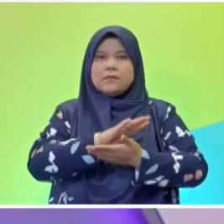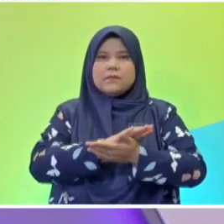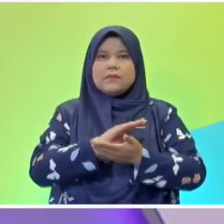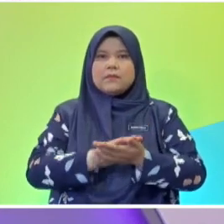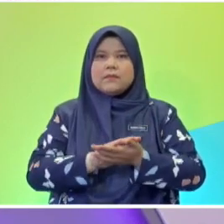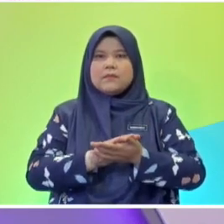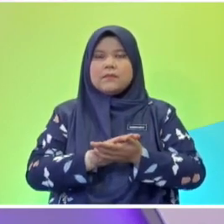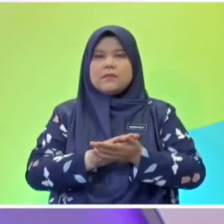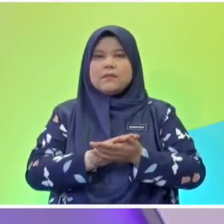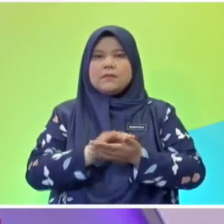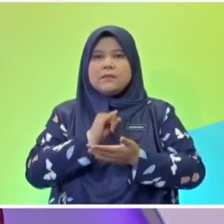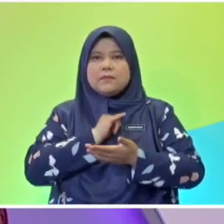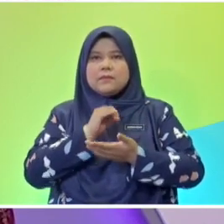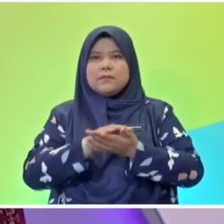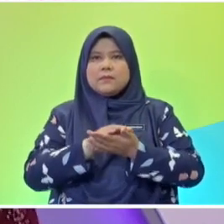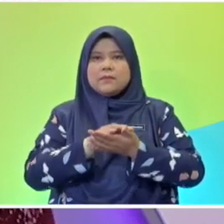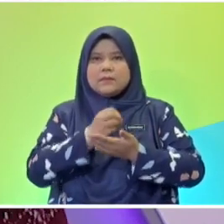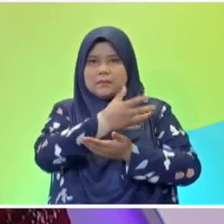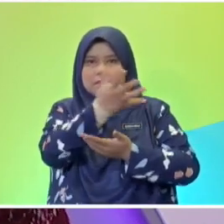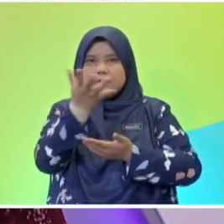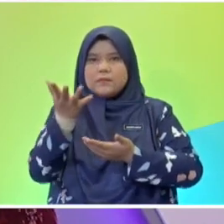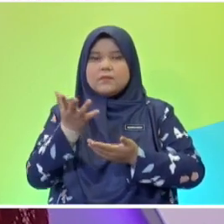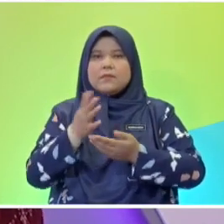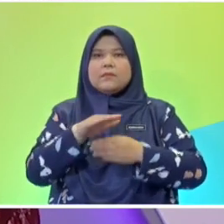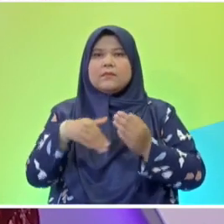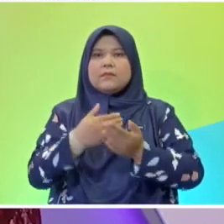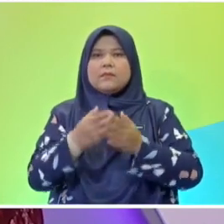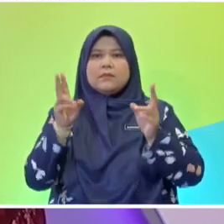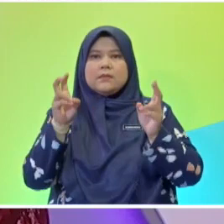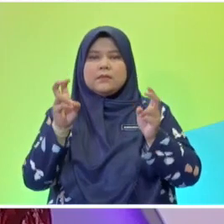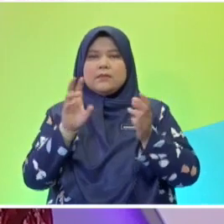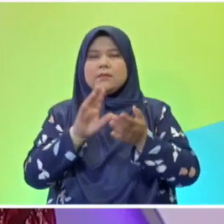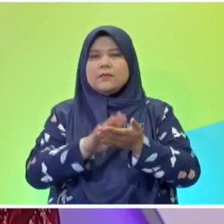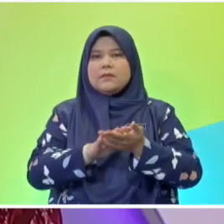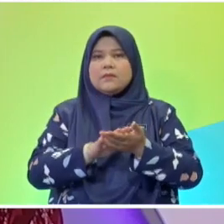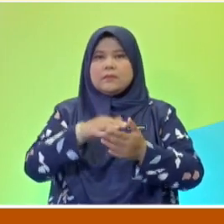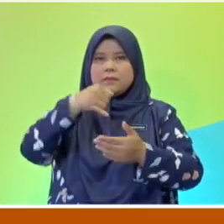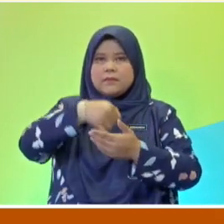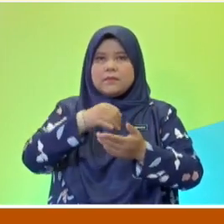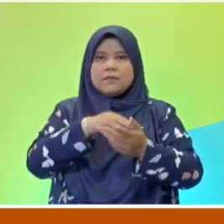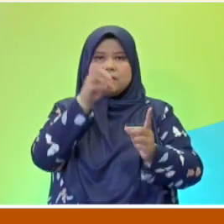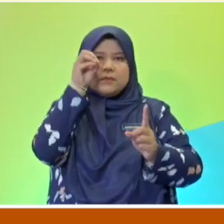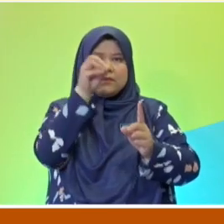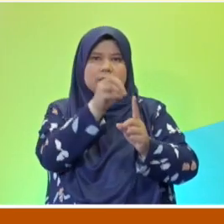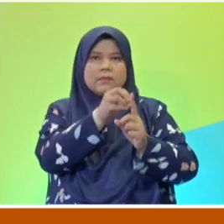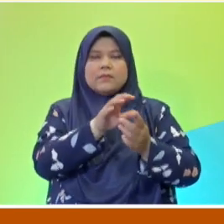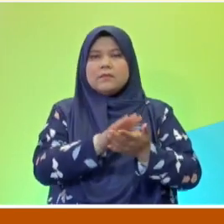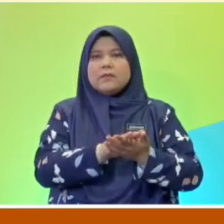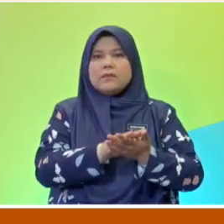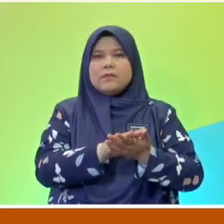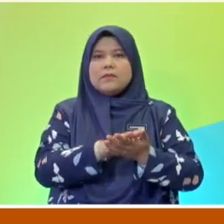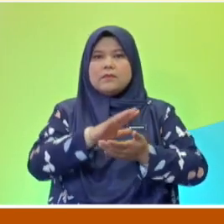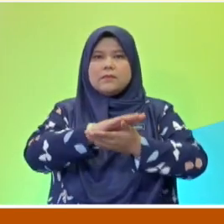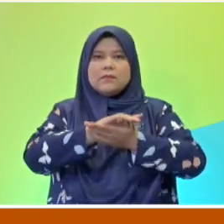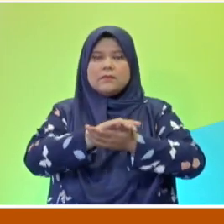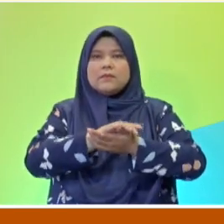to expose everyone to the subject aims and objectives. Sure. Okay, English